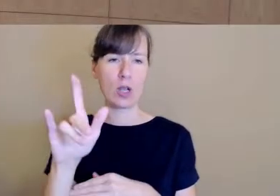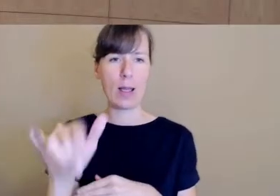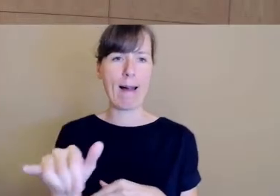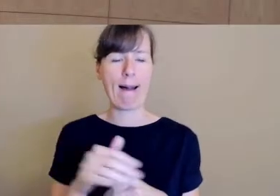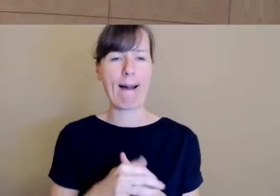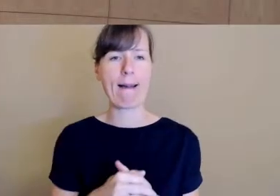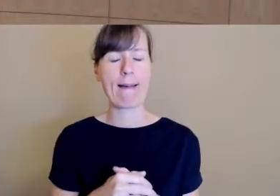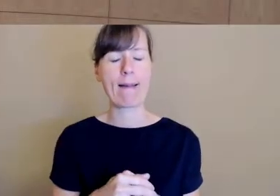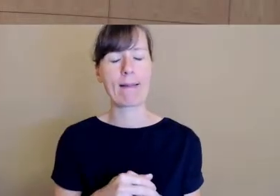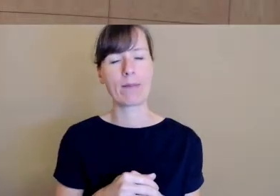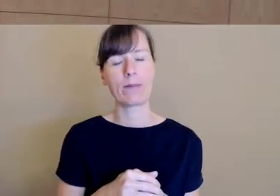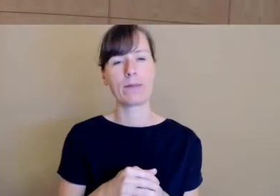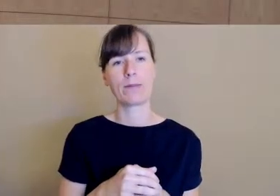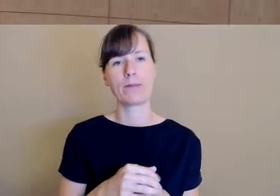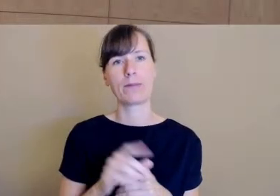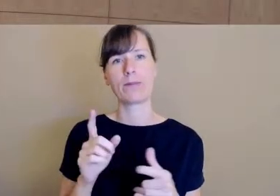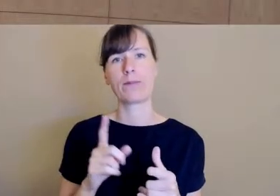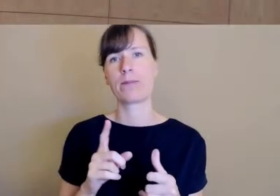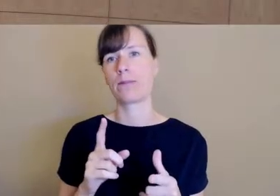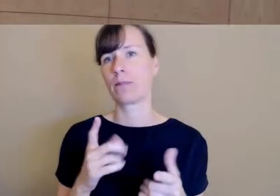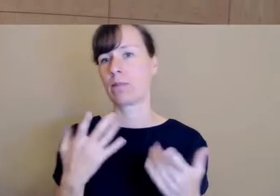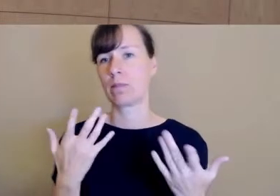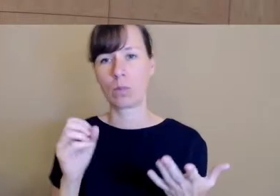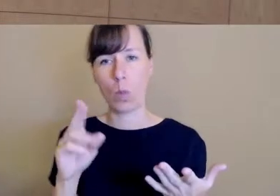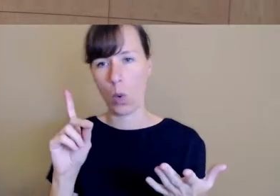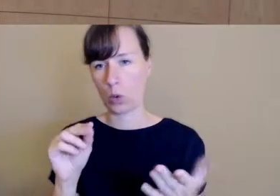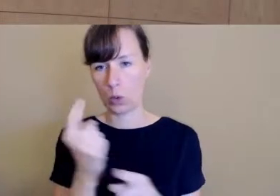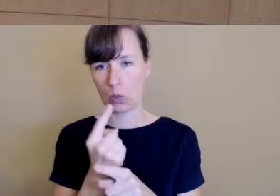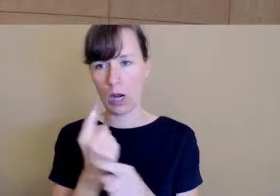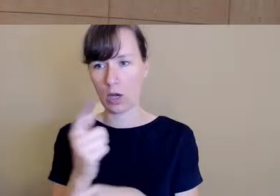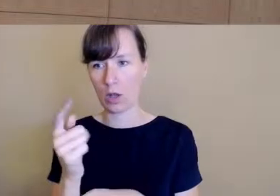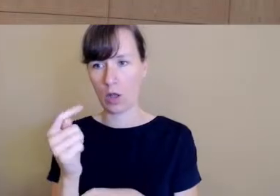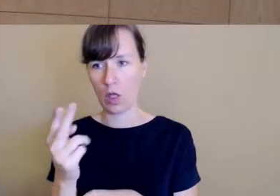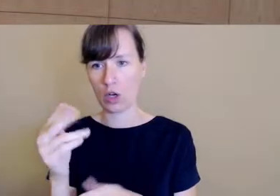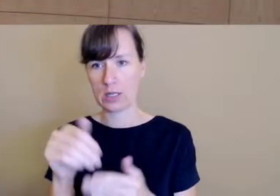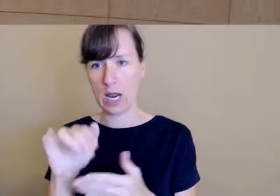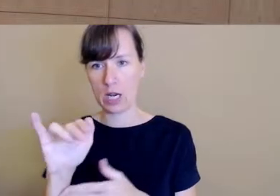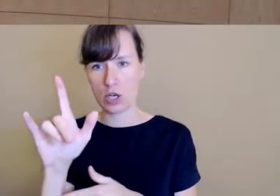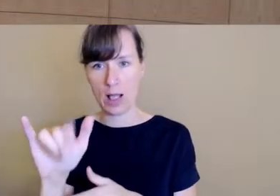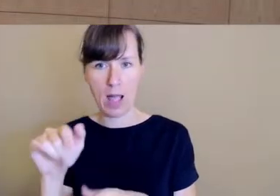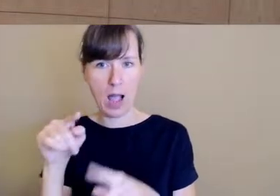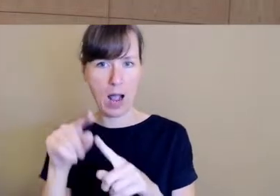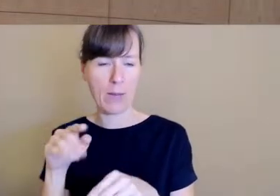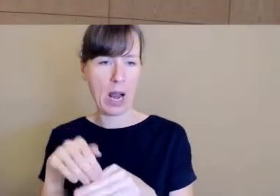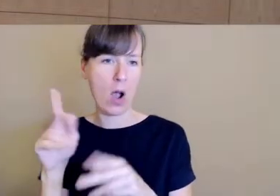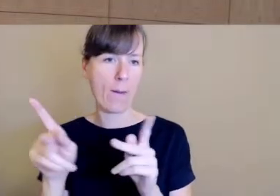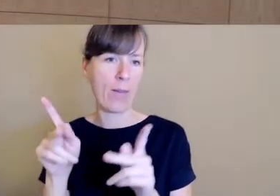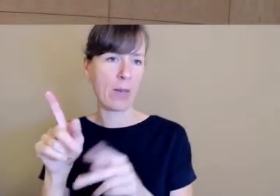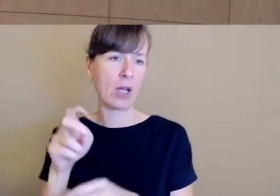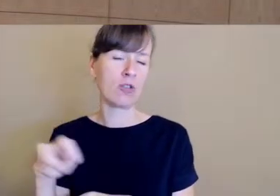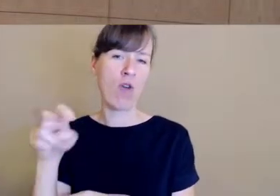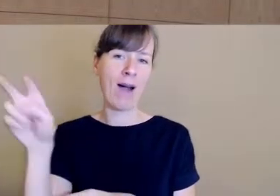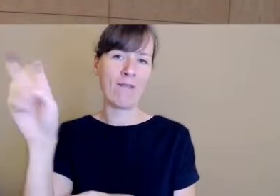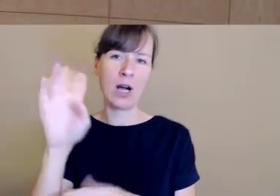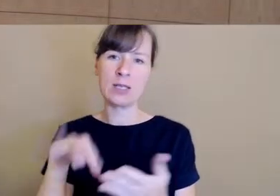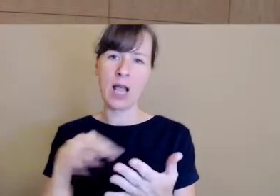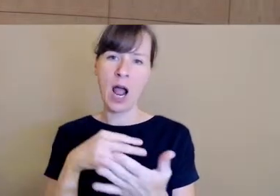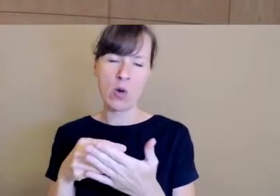and then, or just do the regular Thursday in July, depending on people's travel schedules, and then we can talk later about